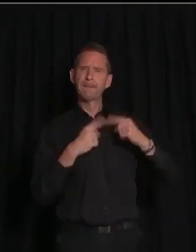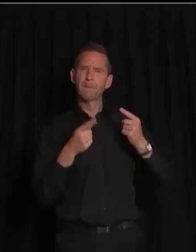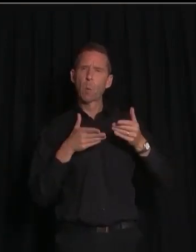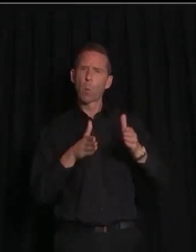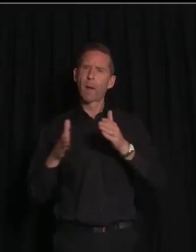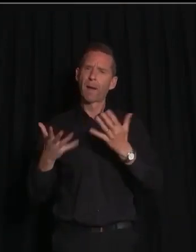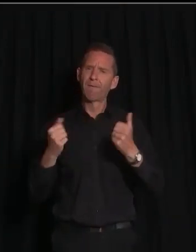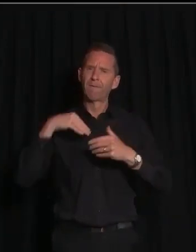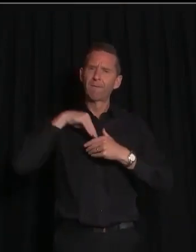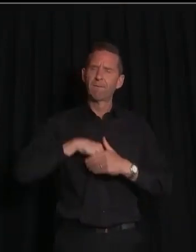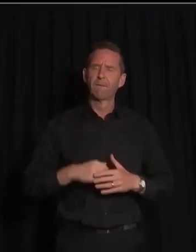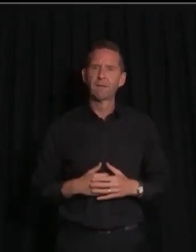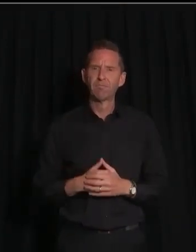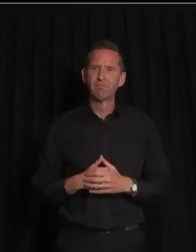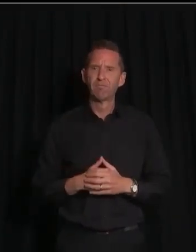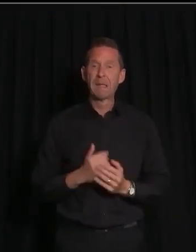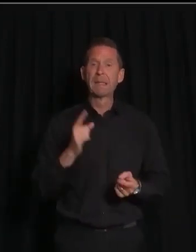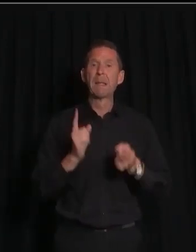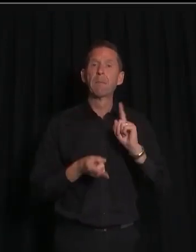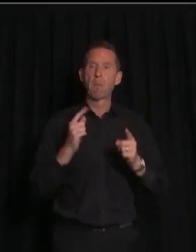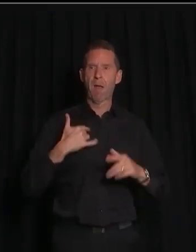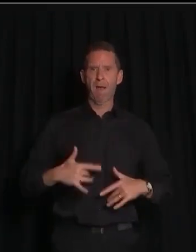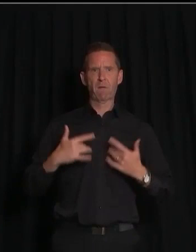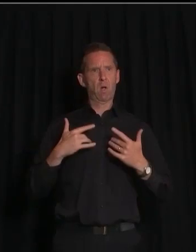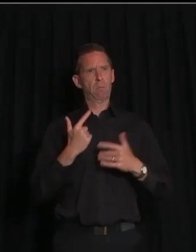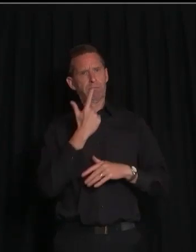Sometimes we can be very privileged.